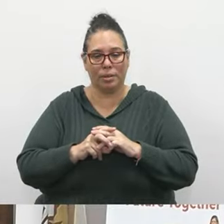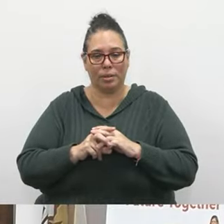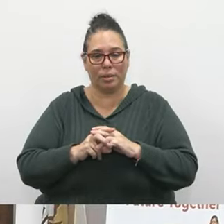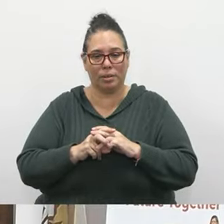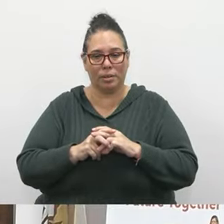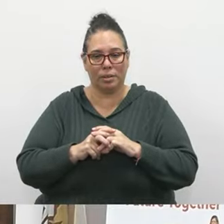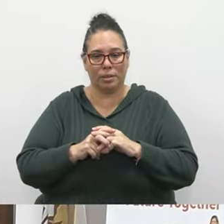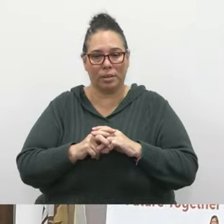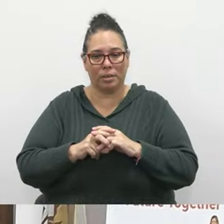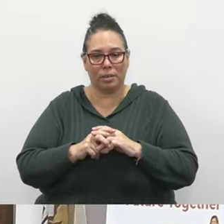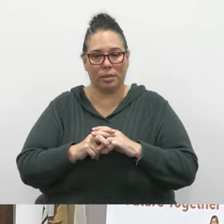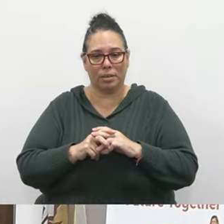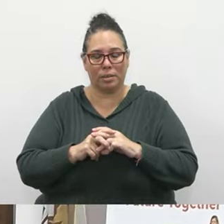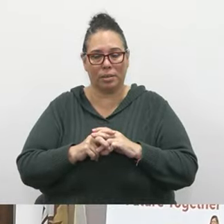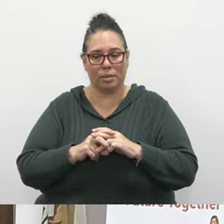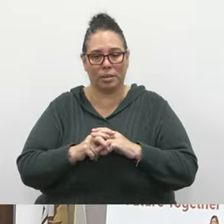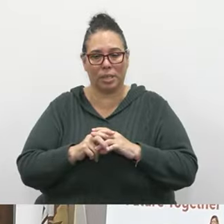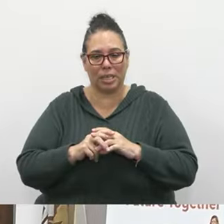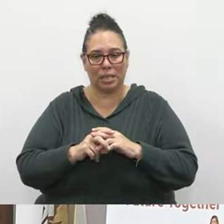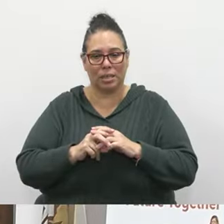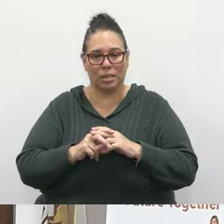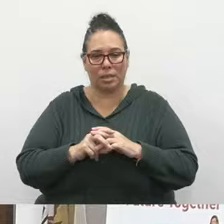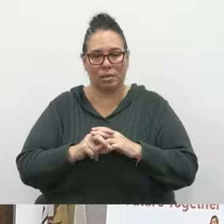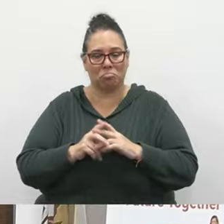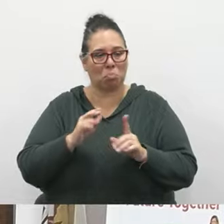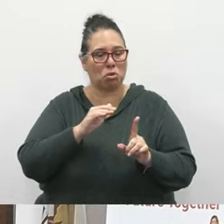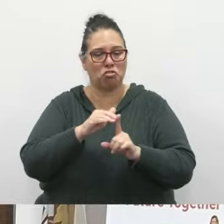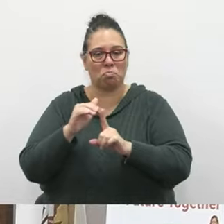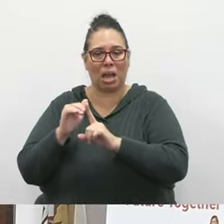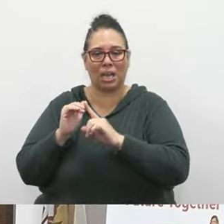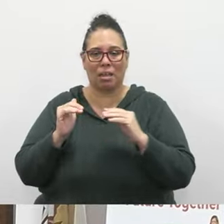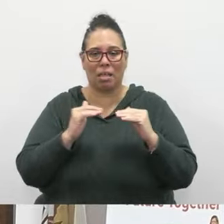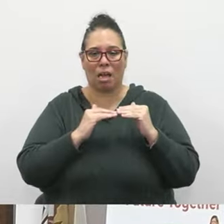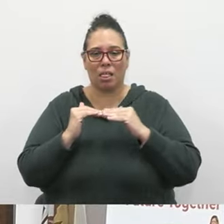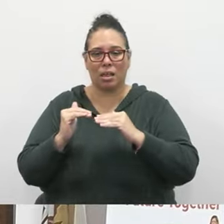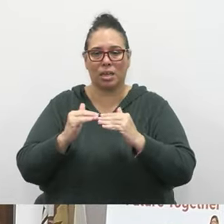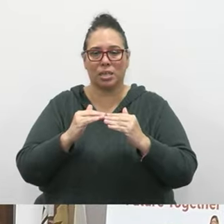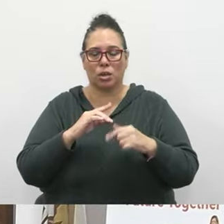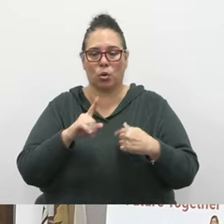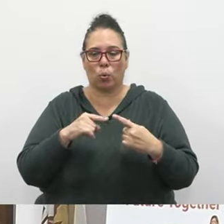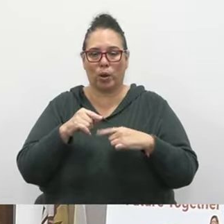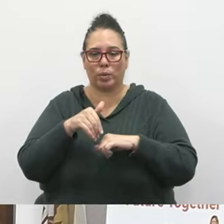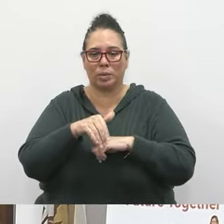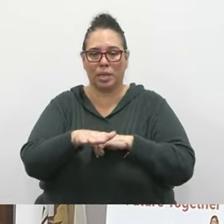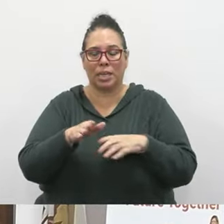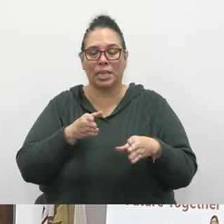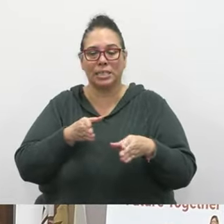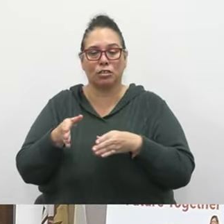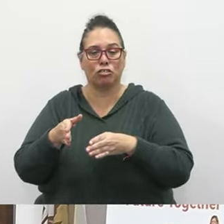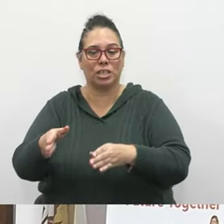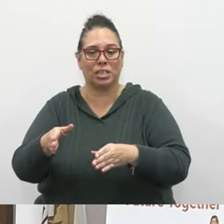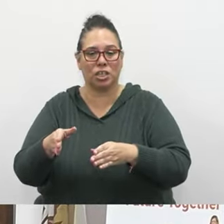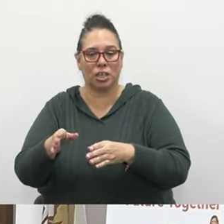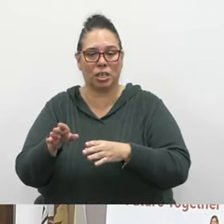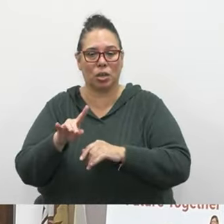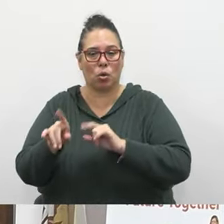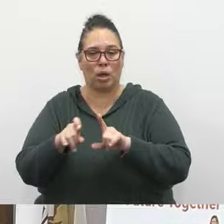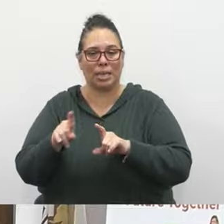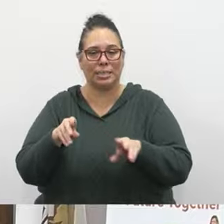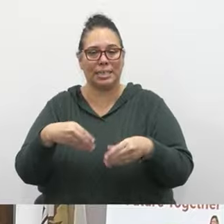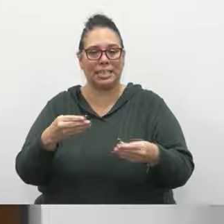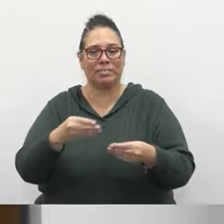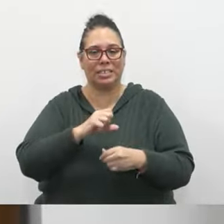And I'll just remind my colleagues that when we submit strategic questions, it gives